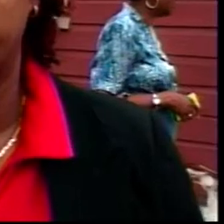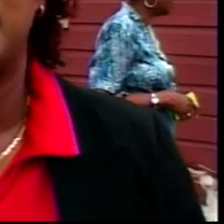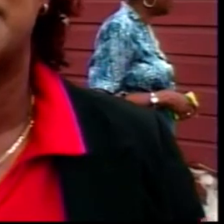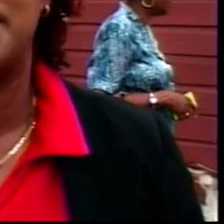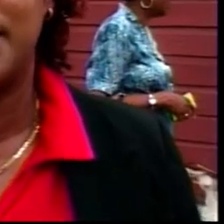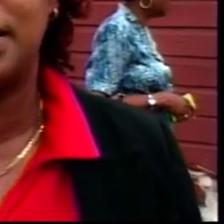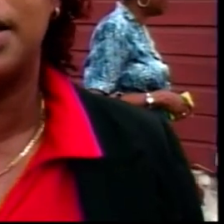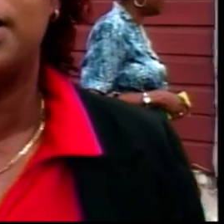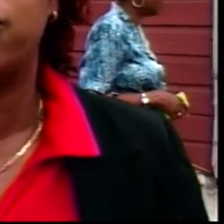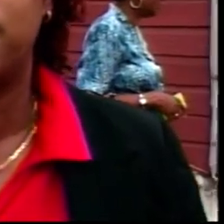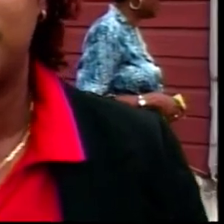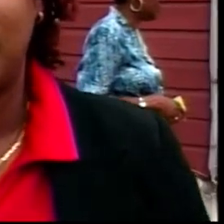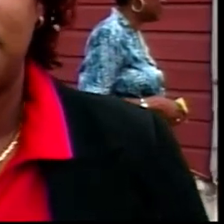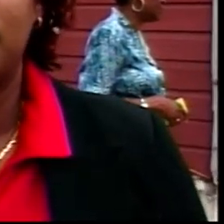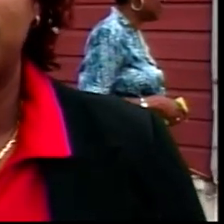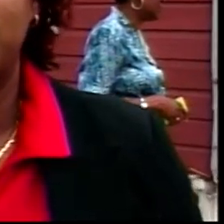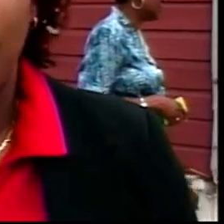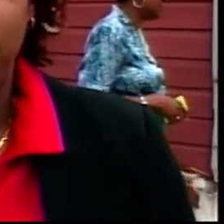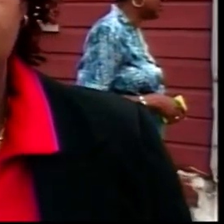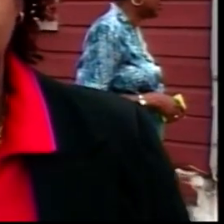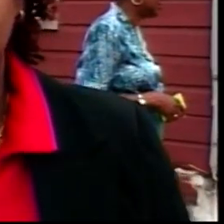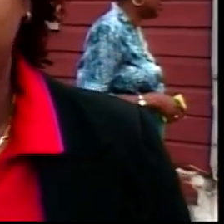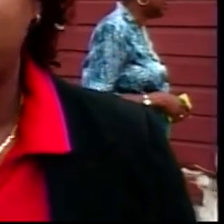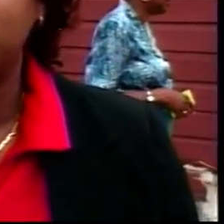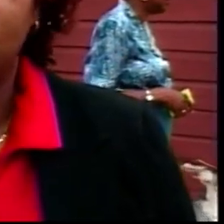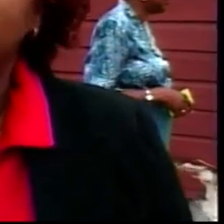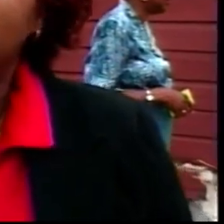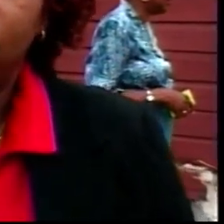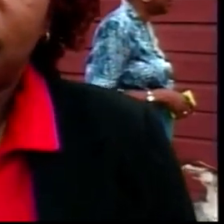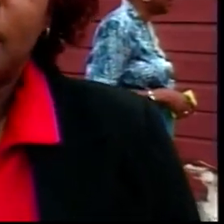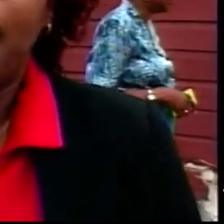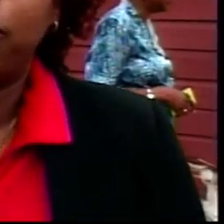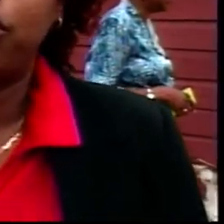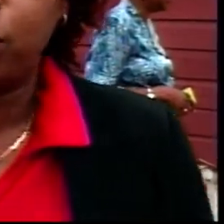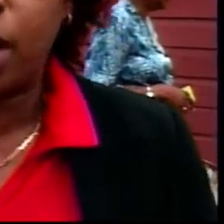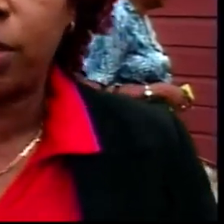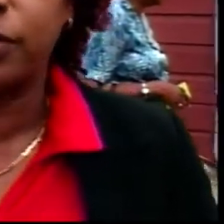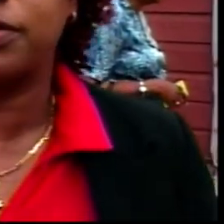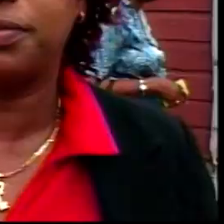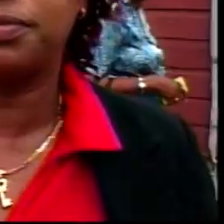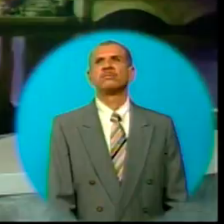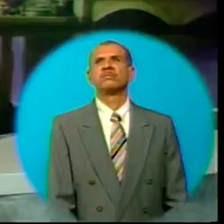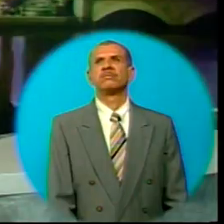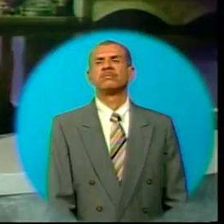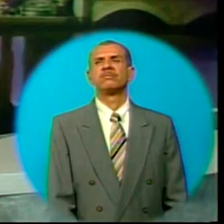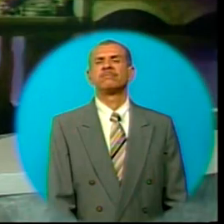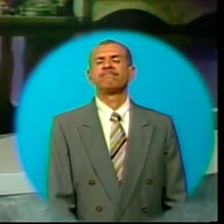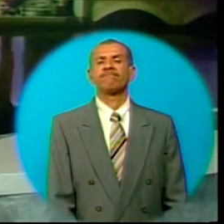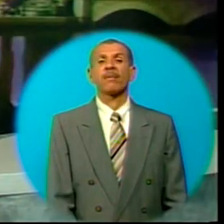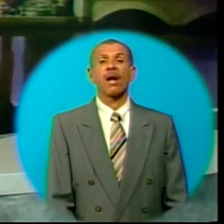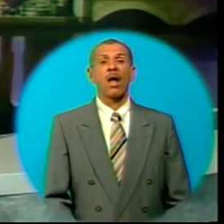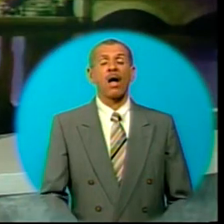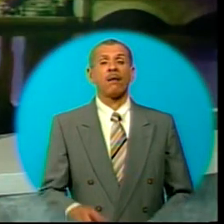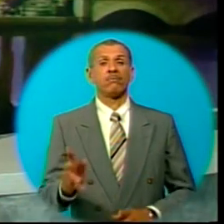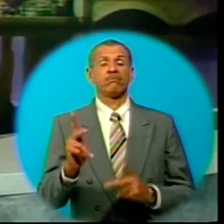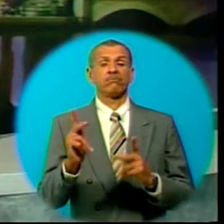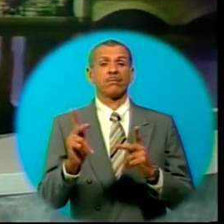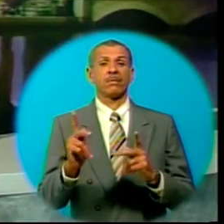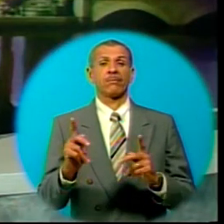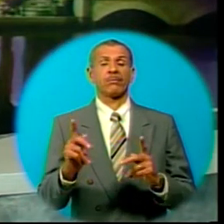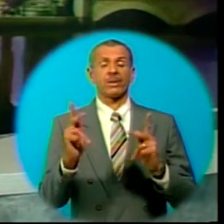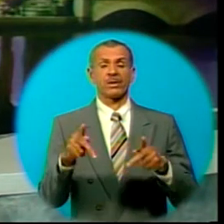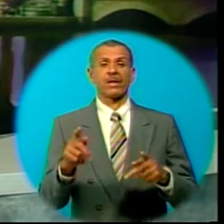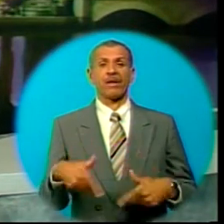make sure that tonight she is able to sleep comfortably because there is significant damage to the house. Occupant of the house,